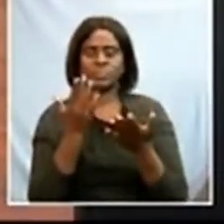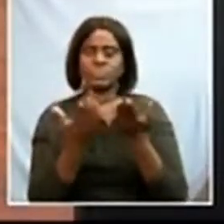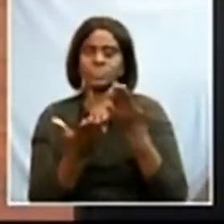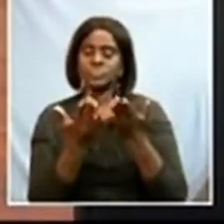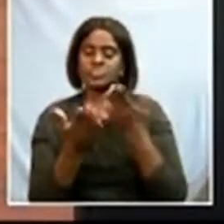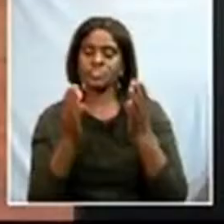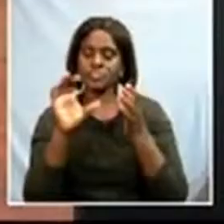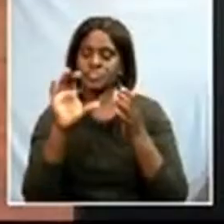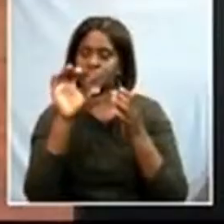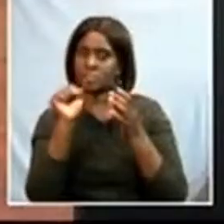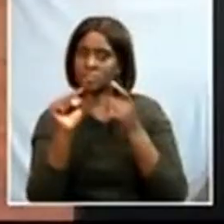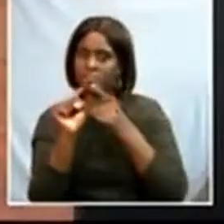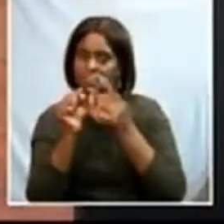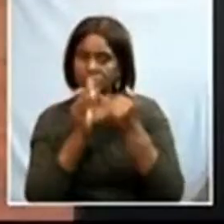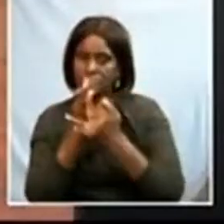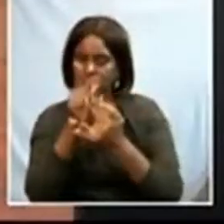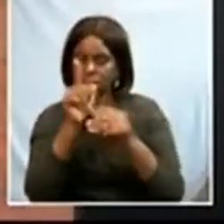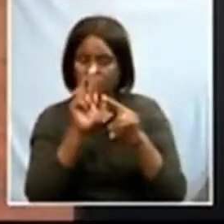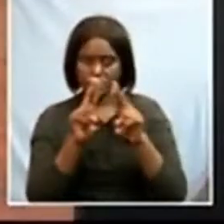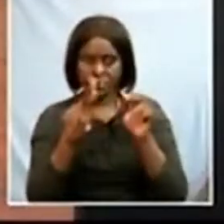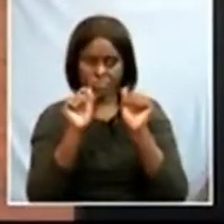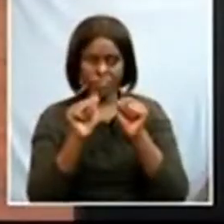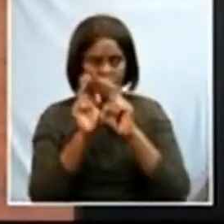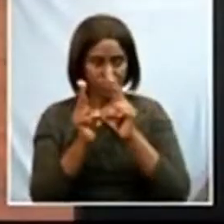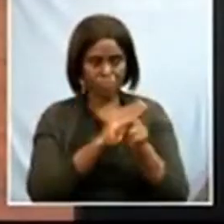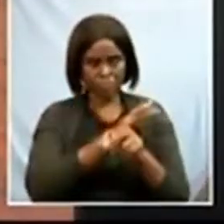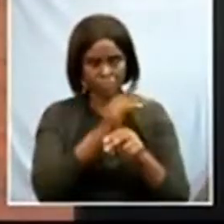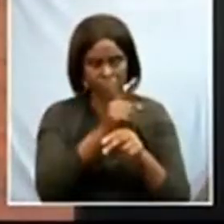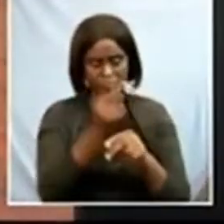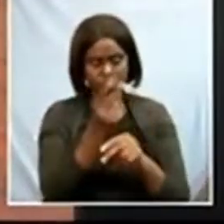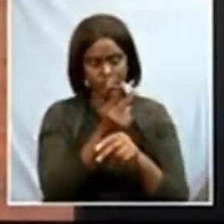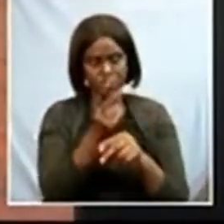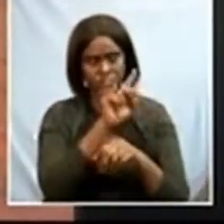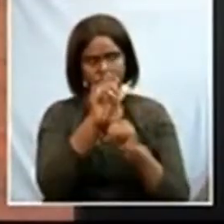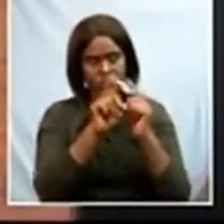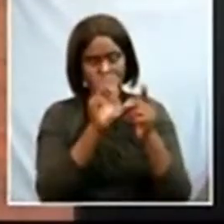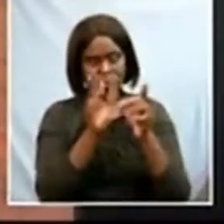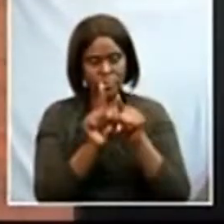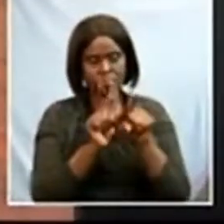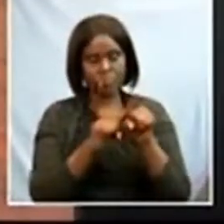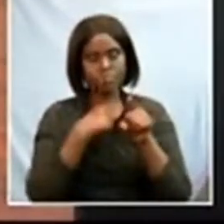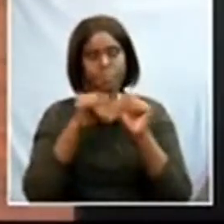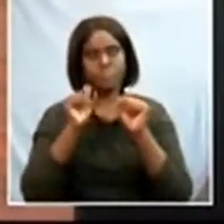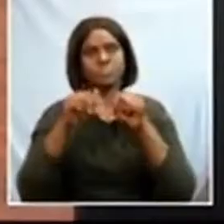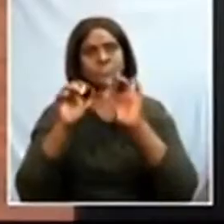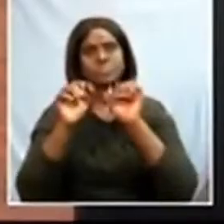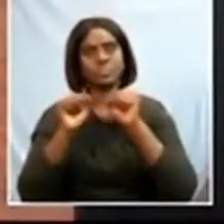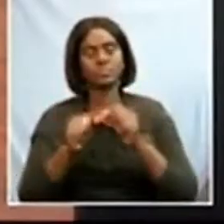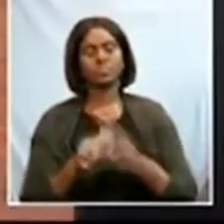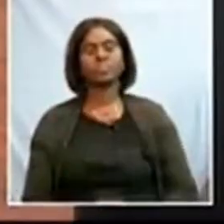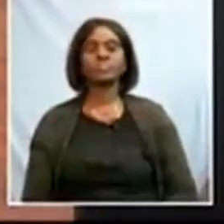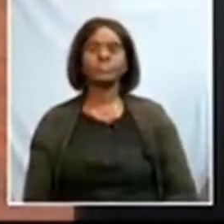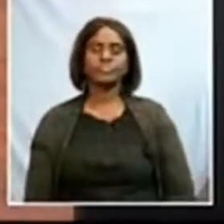maybe Council Secretary, through your chair, can respond to these two questions, then maybe I may proceed.